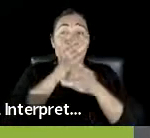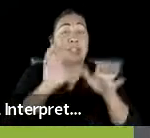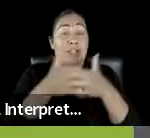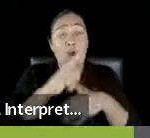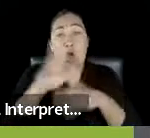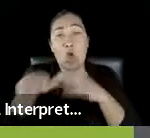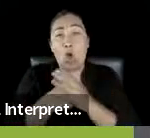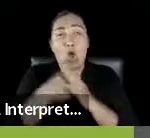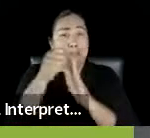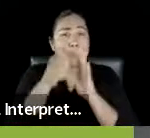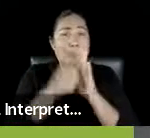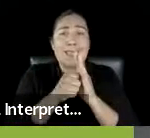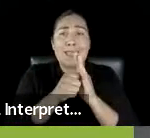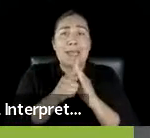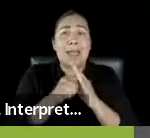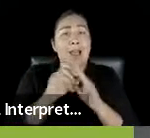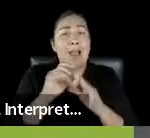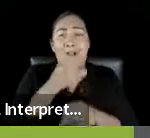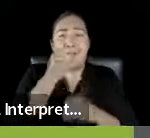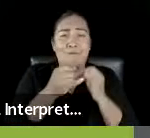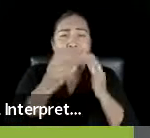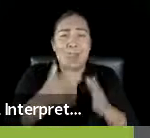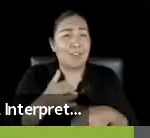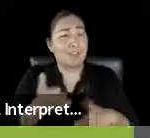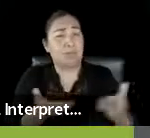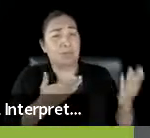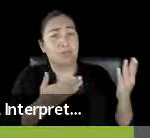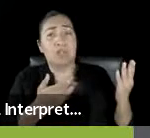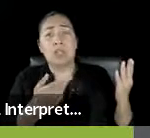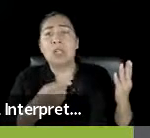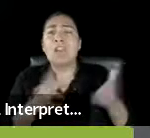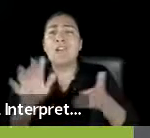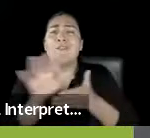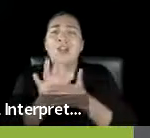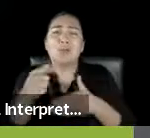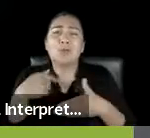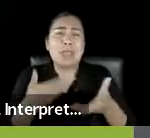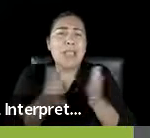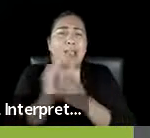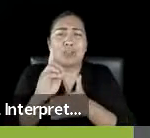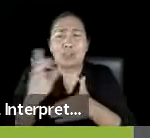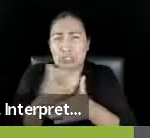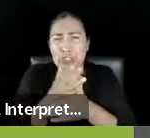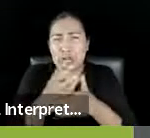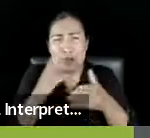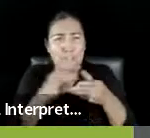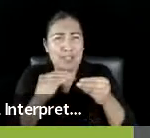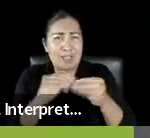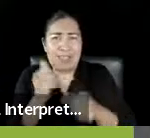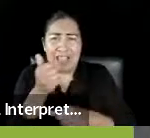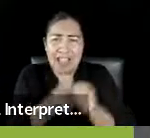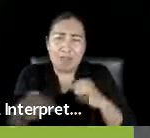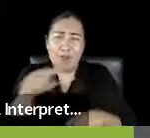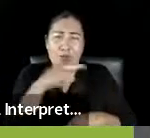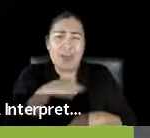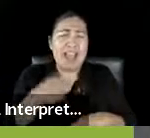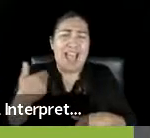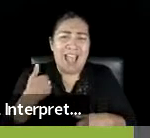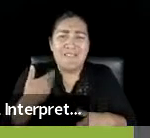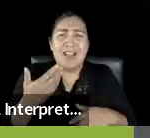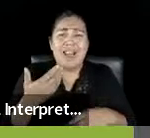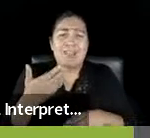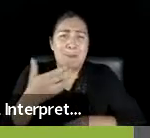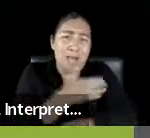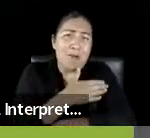on the screen here. With these films, we ask you to share a message that every one of us has the power to save a life if we know the